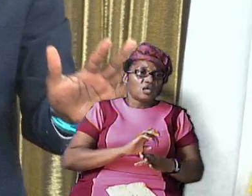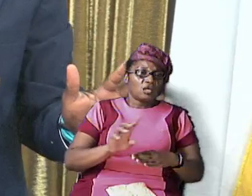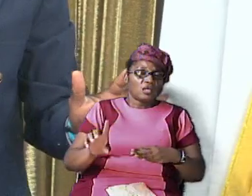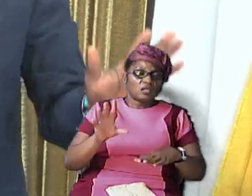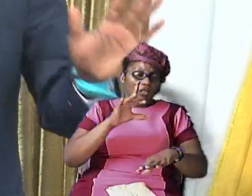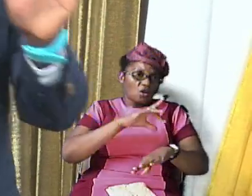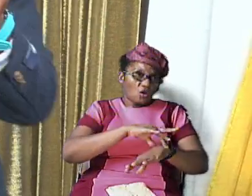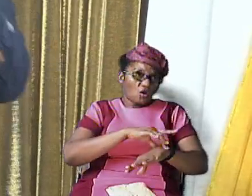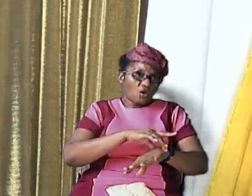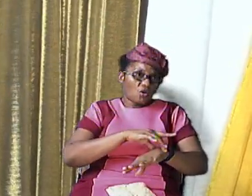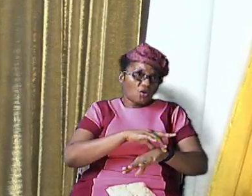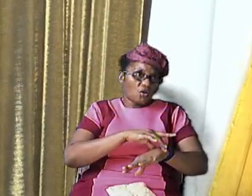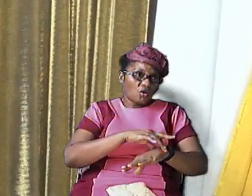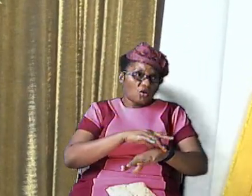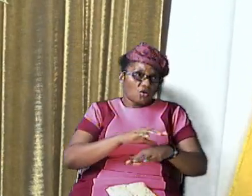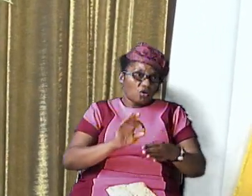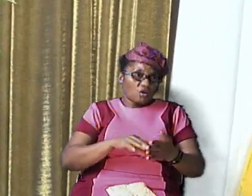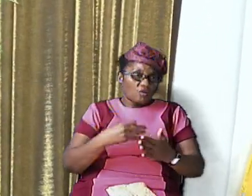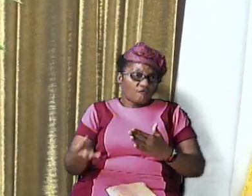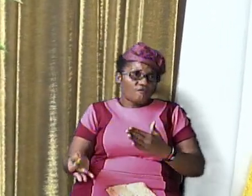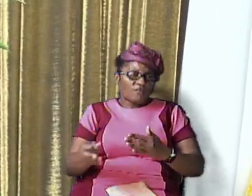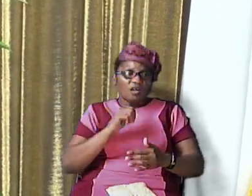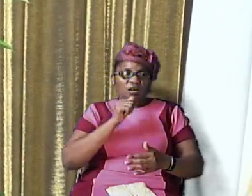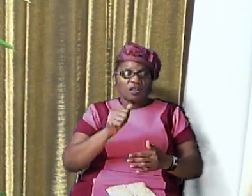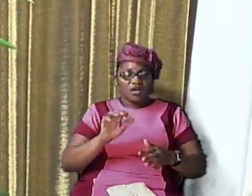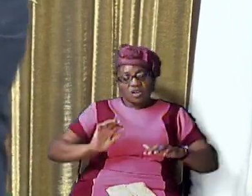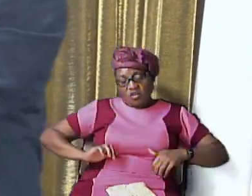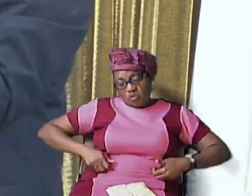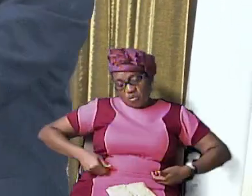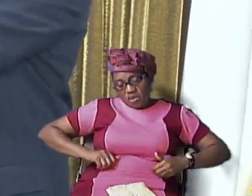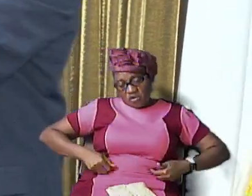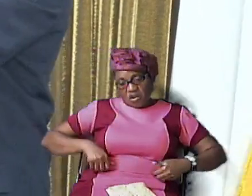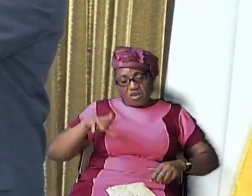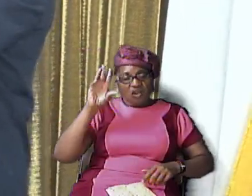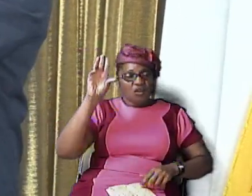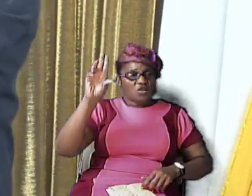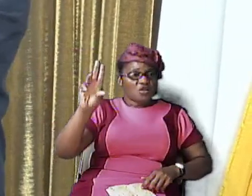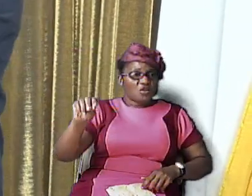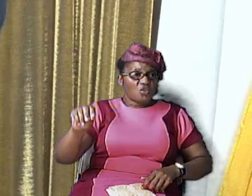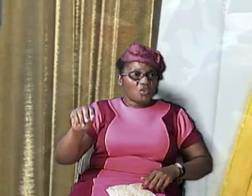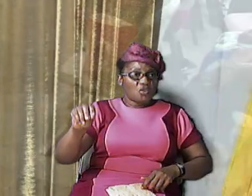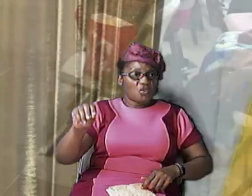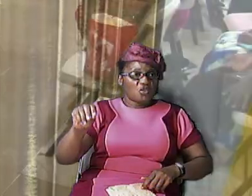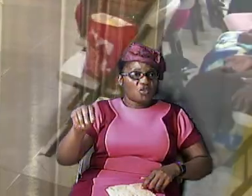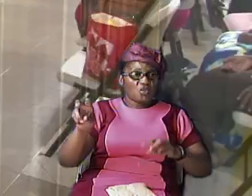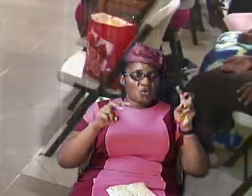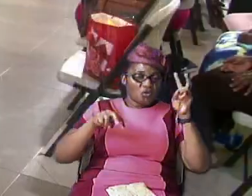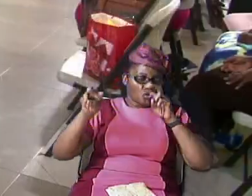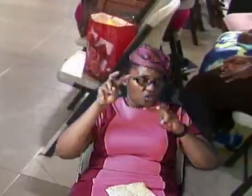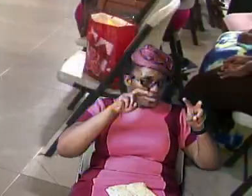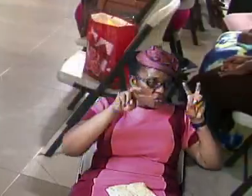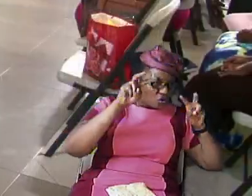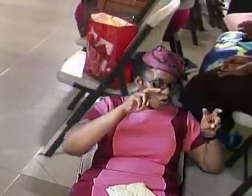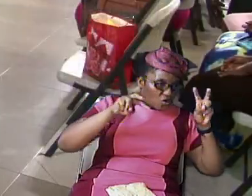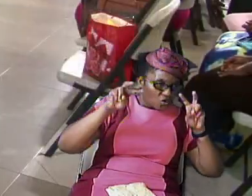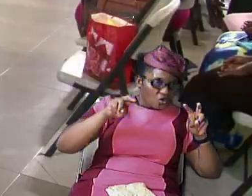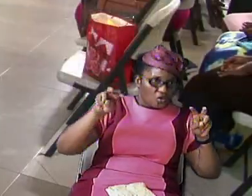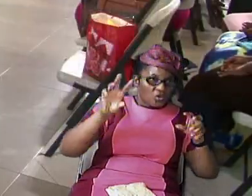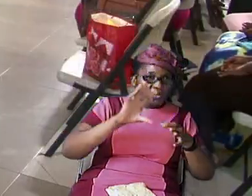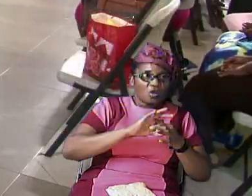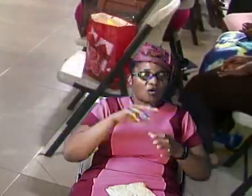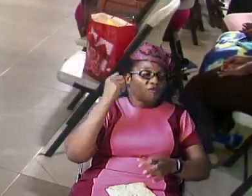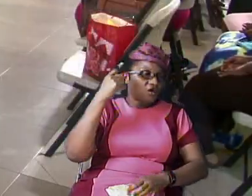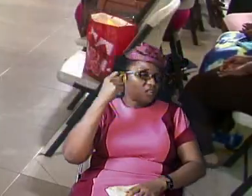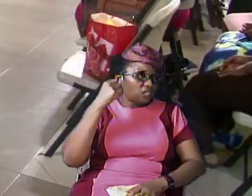not, neither is he weary. There's no searching of his